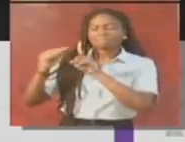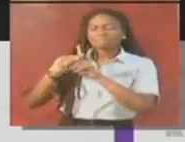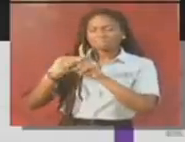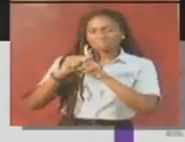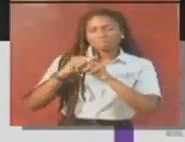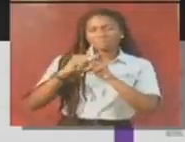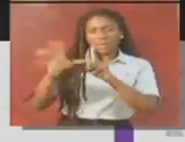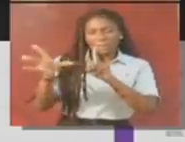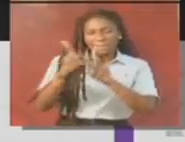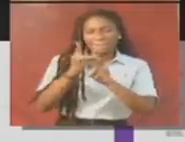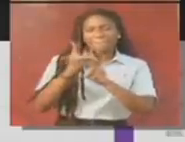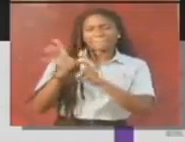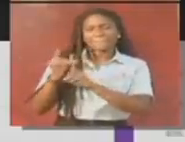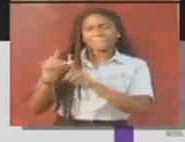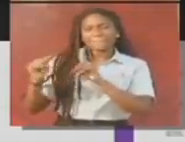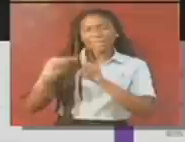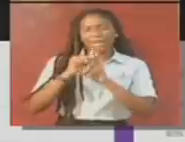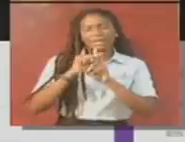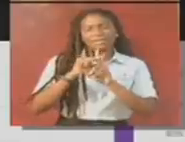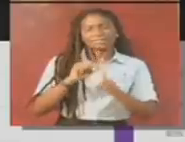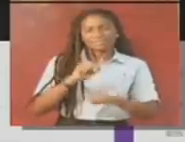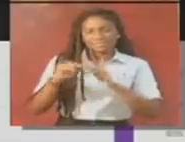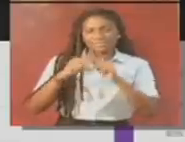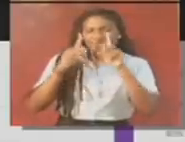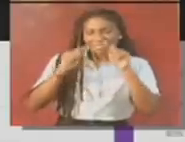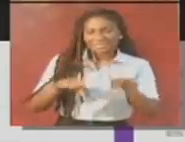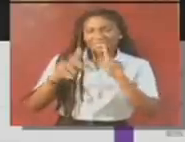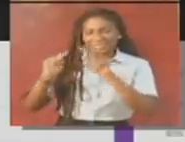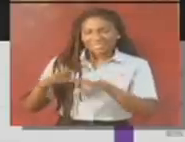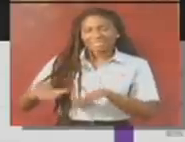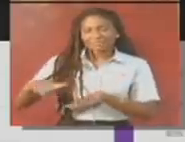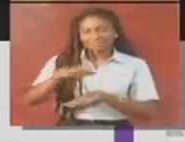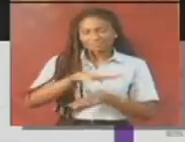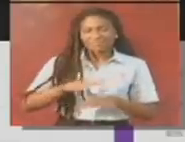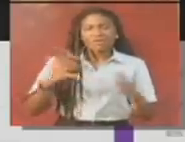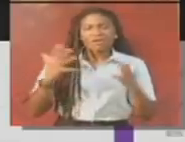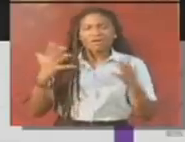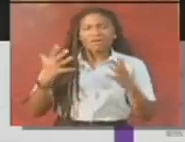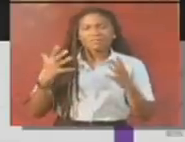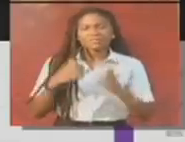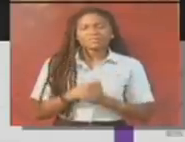of all the tests that were performed, and that currently stands at